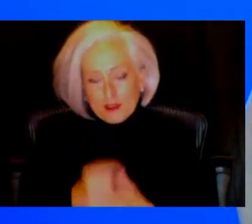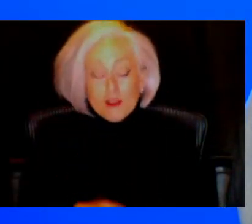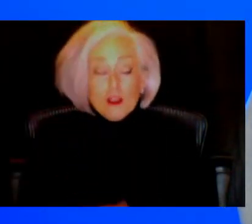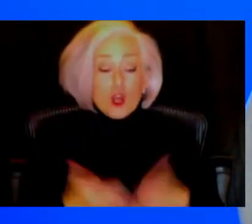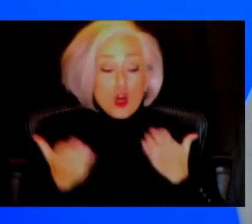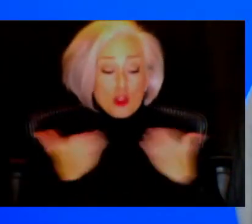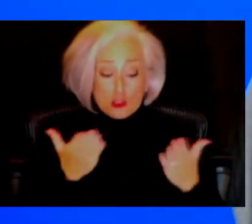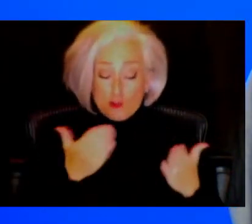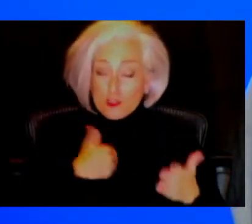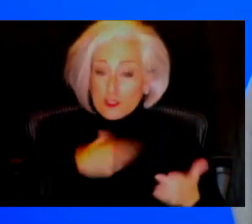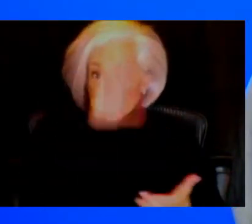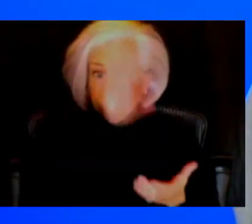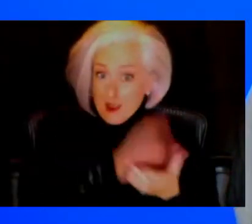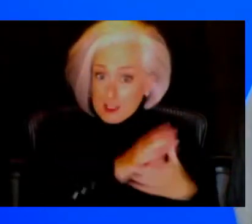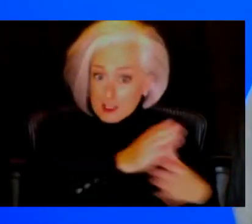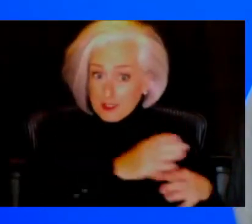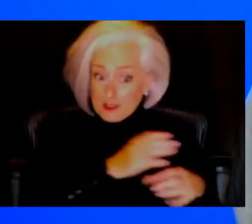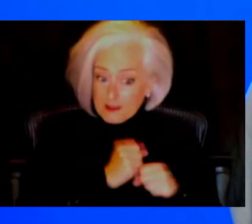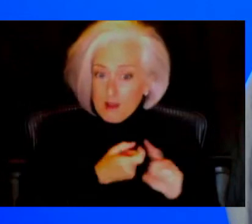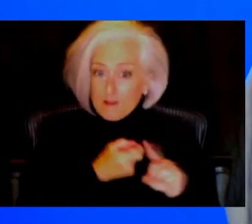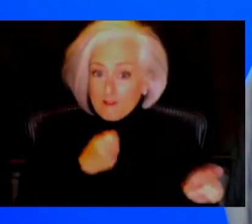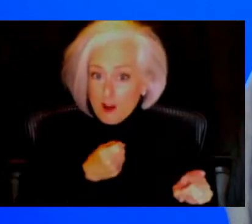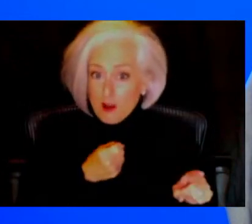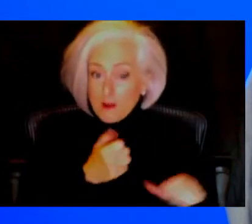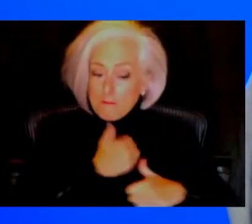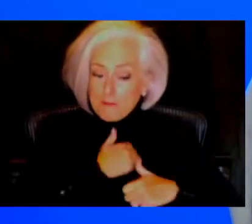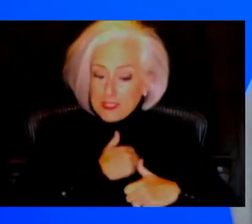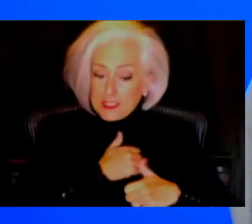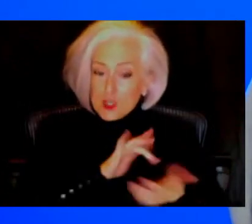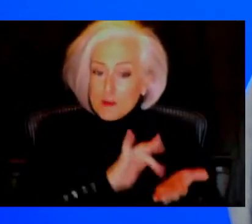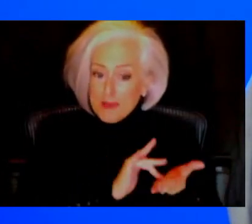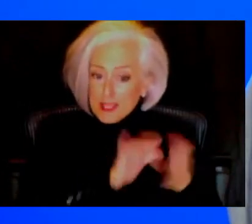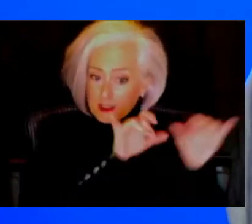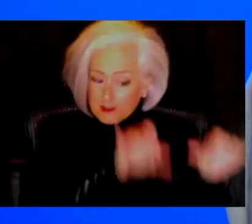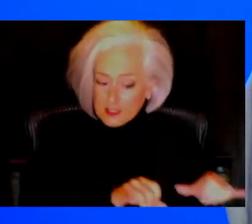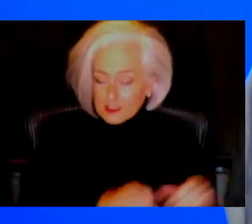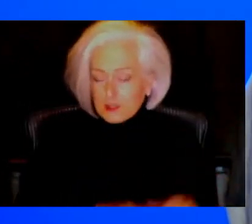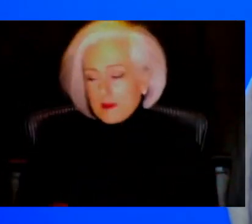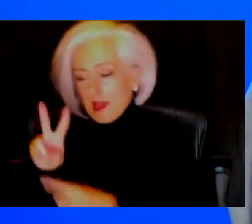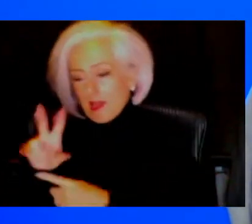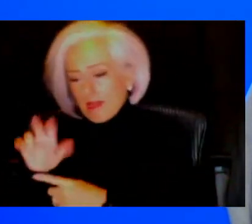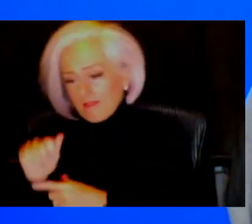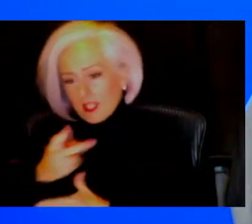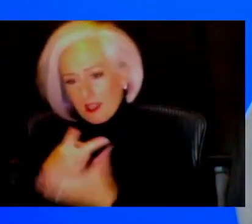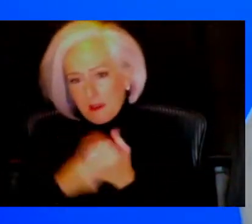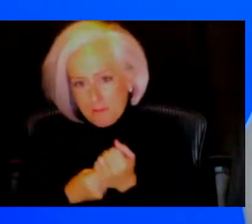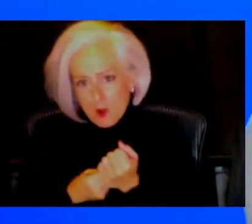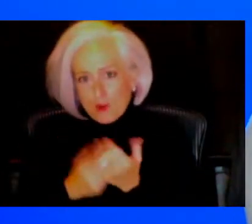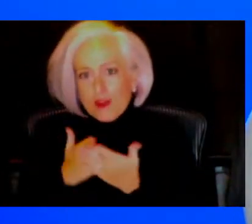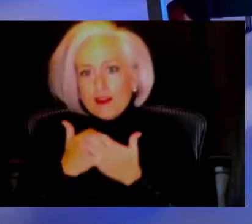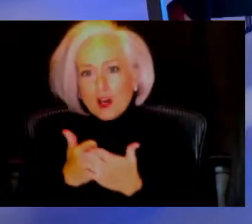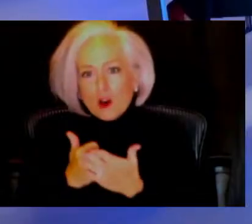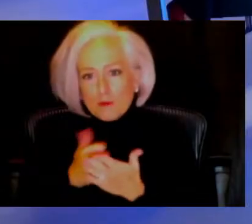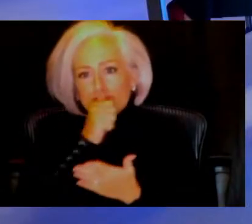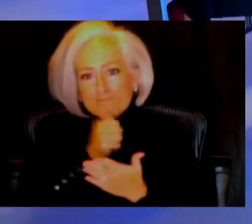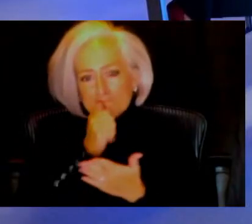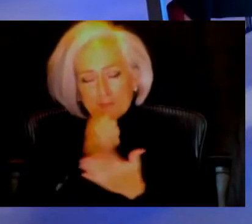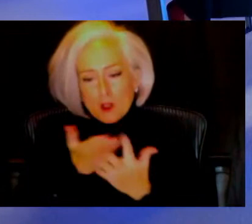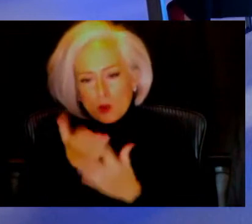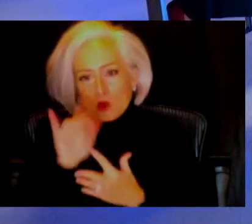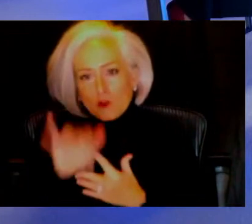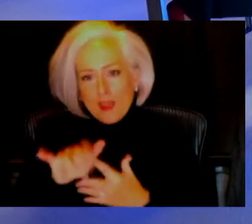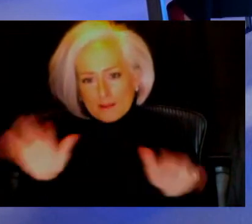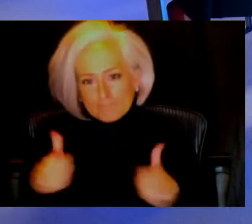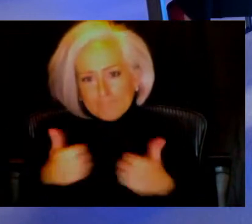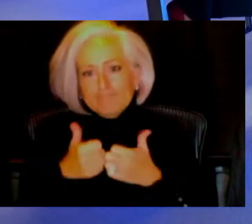through both the military medical system as well as through the VA to help get him through that very difficult time. Because I see that big smile on